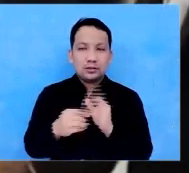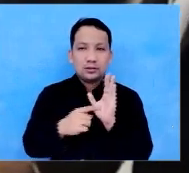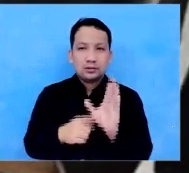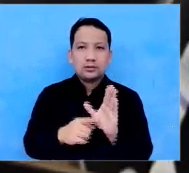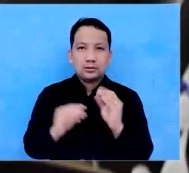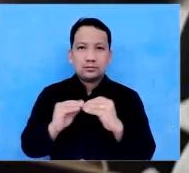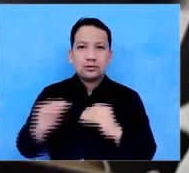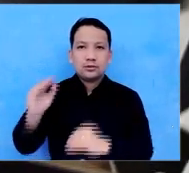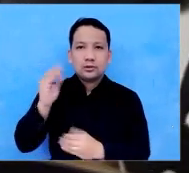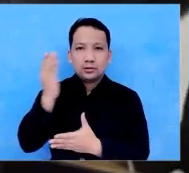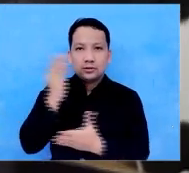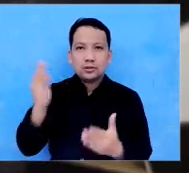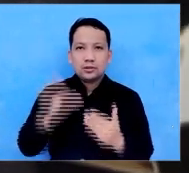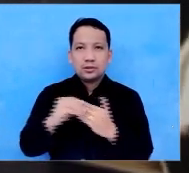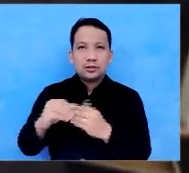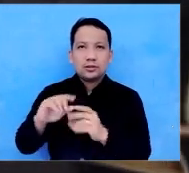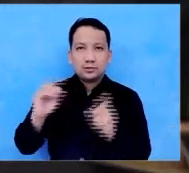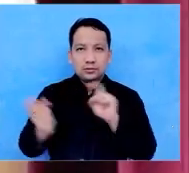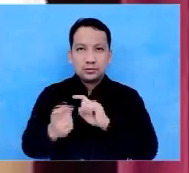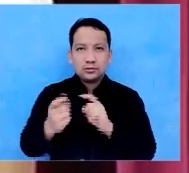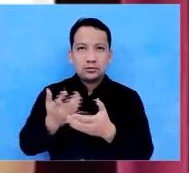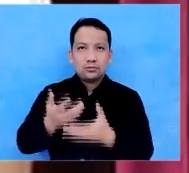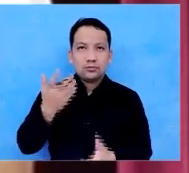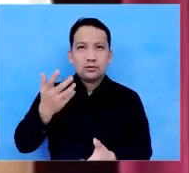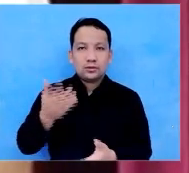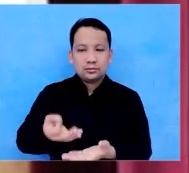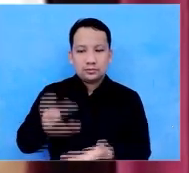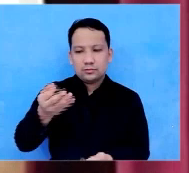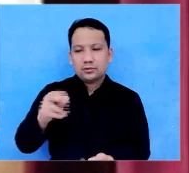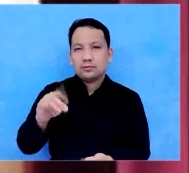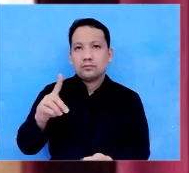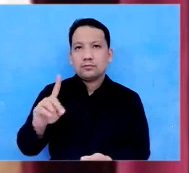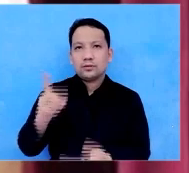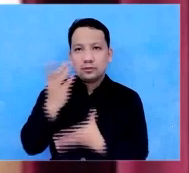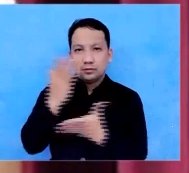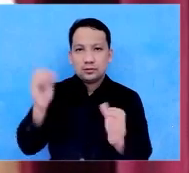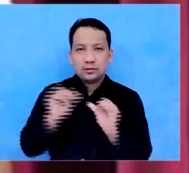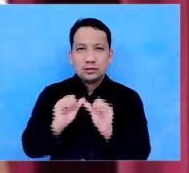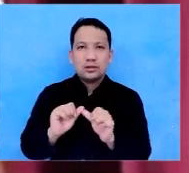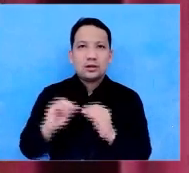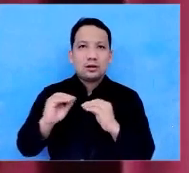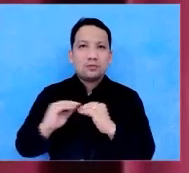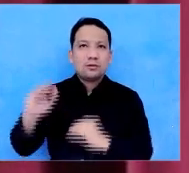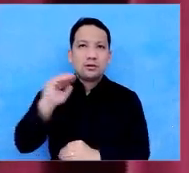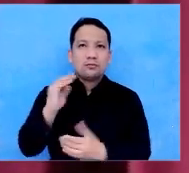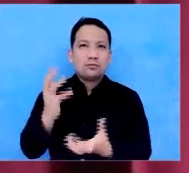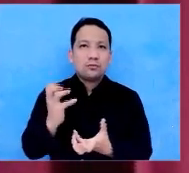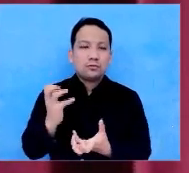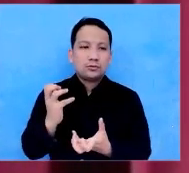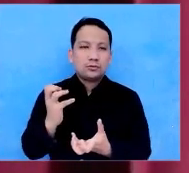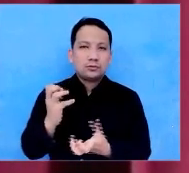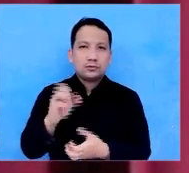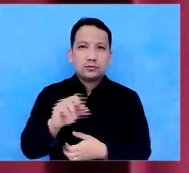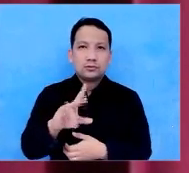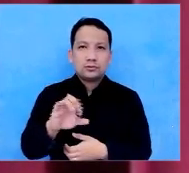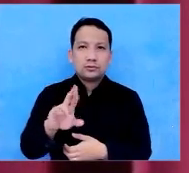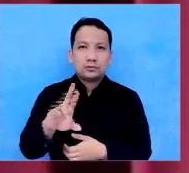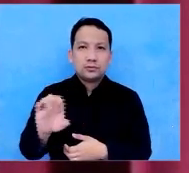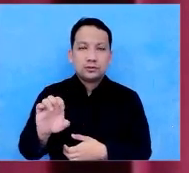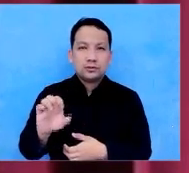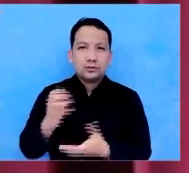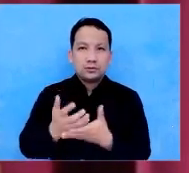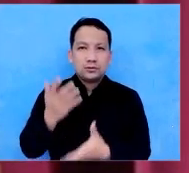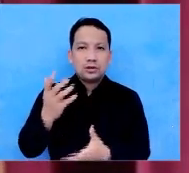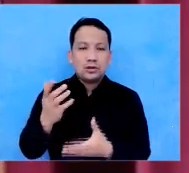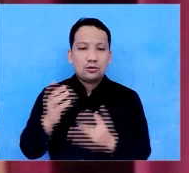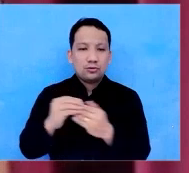pag-aaral sa gagawing reforma sa Wealth Fund. And that discussion about the Sovereign Wealth Fund, the Maharlika Fund, was